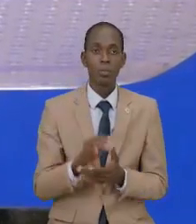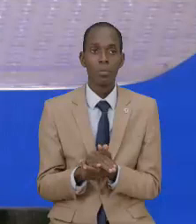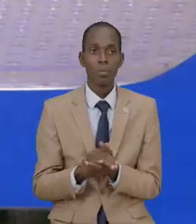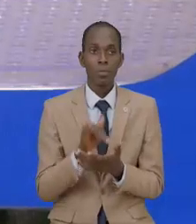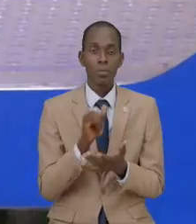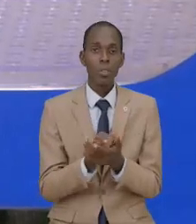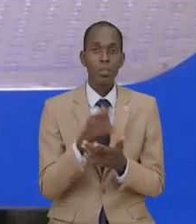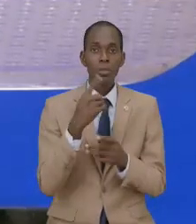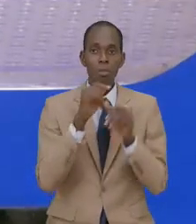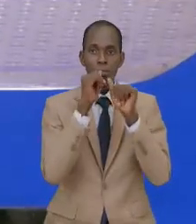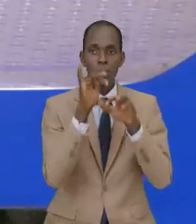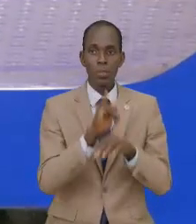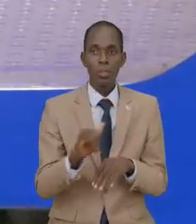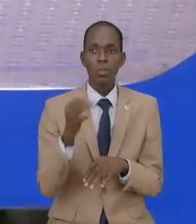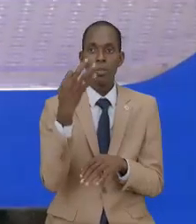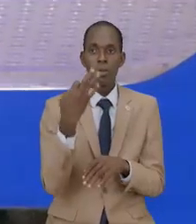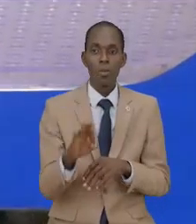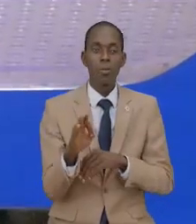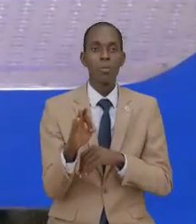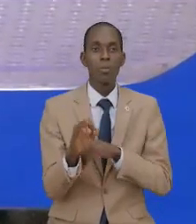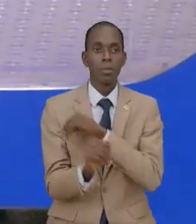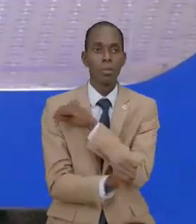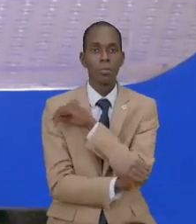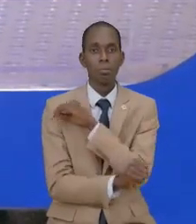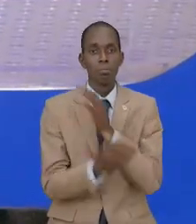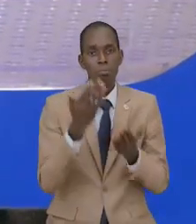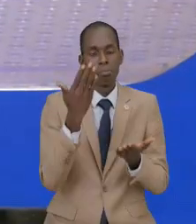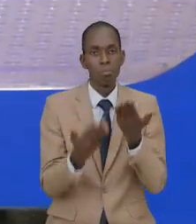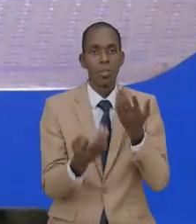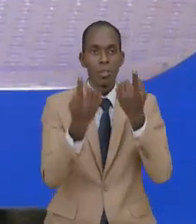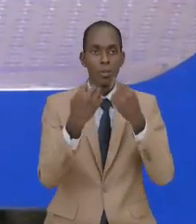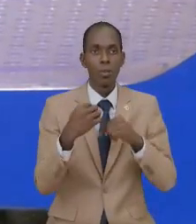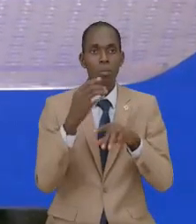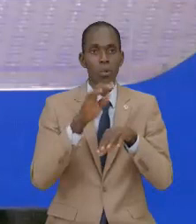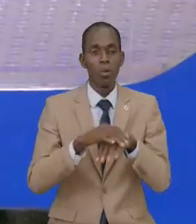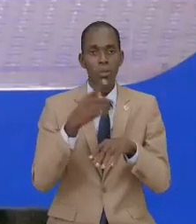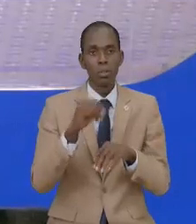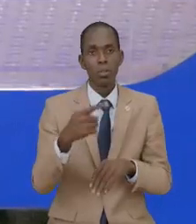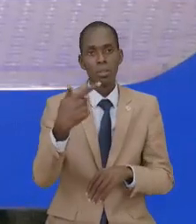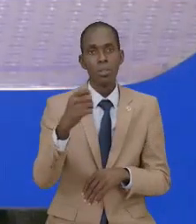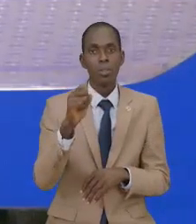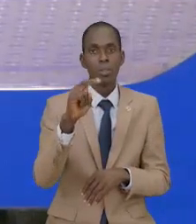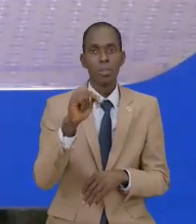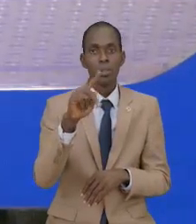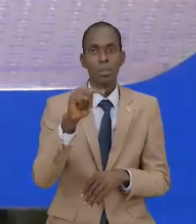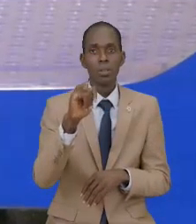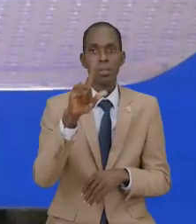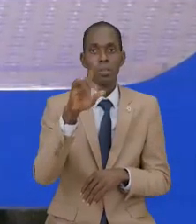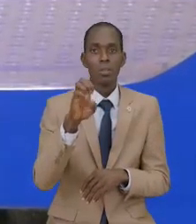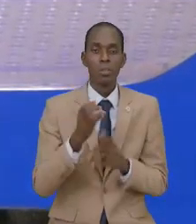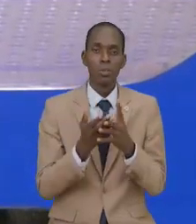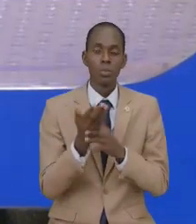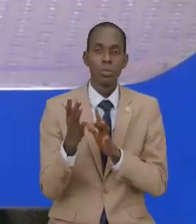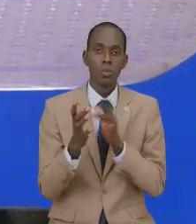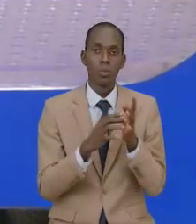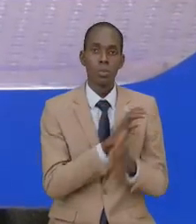that the blessing of Abraham might come on the Gentiles through Jesus